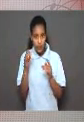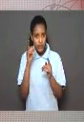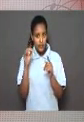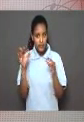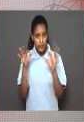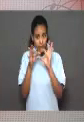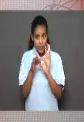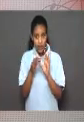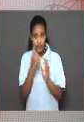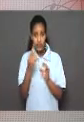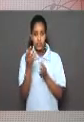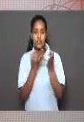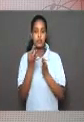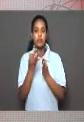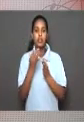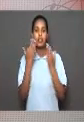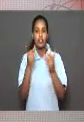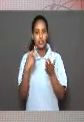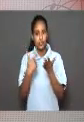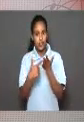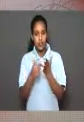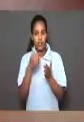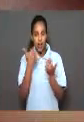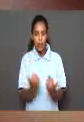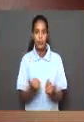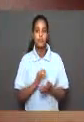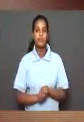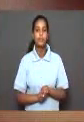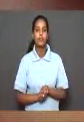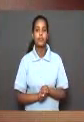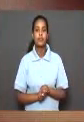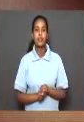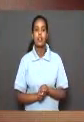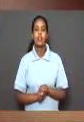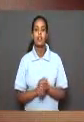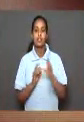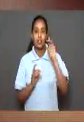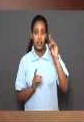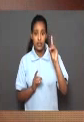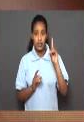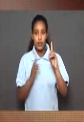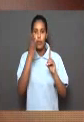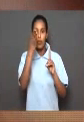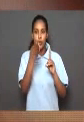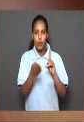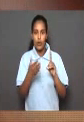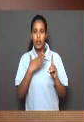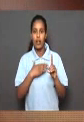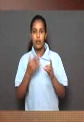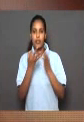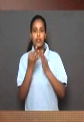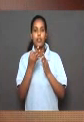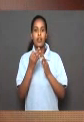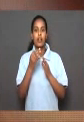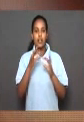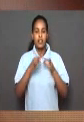description? Let us check them now. The D block elements are referred to